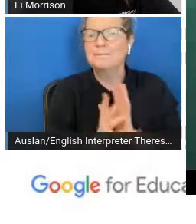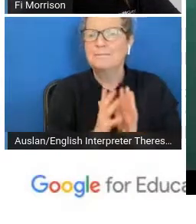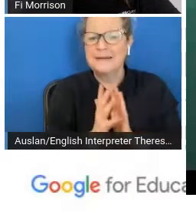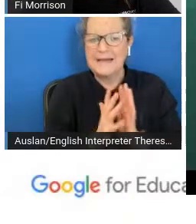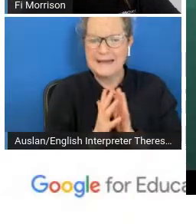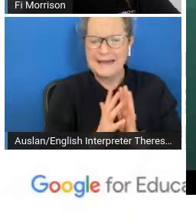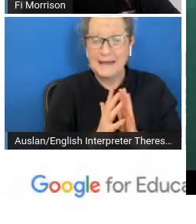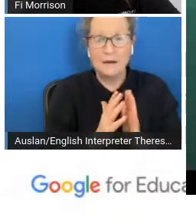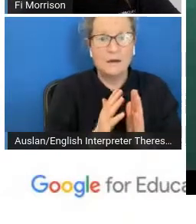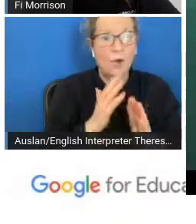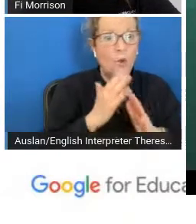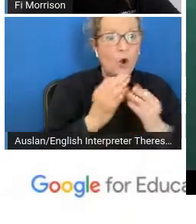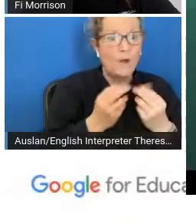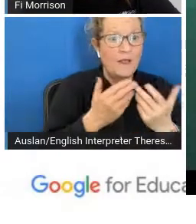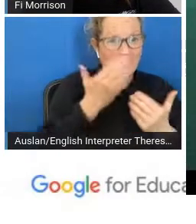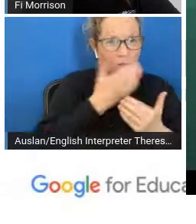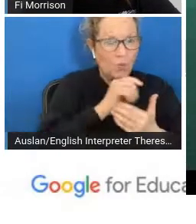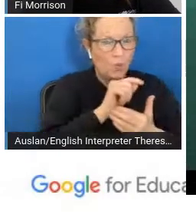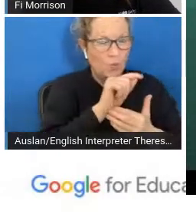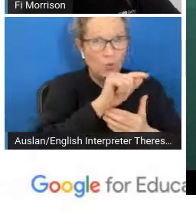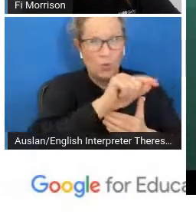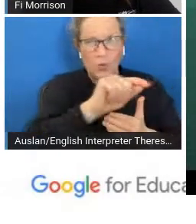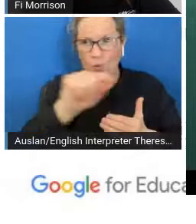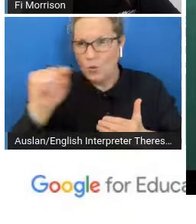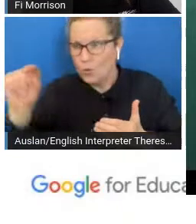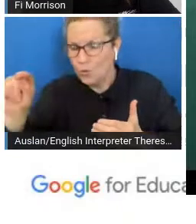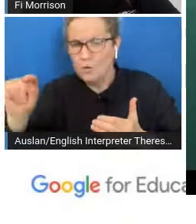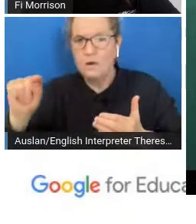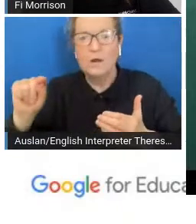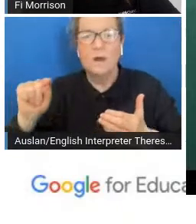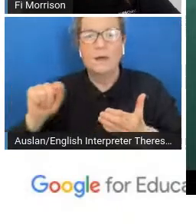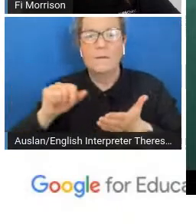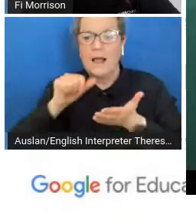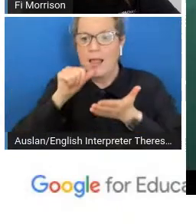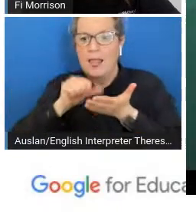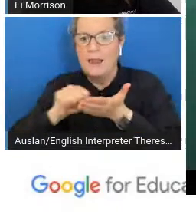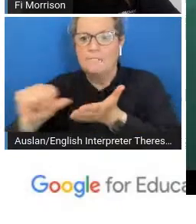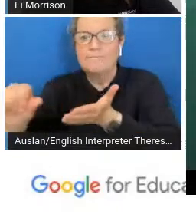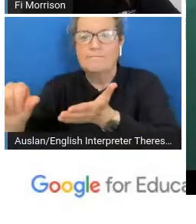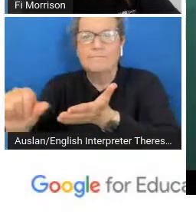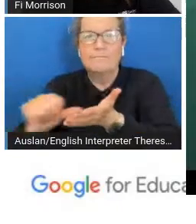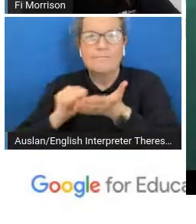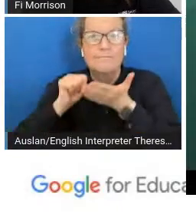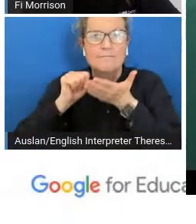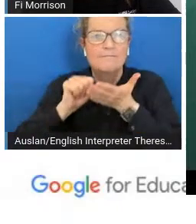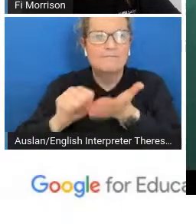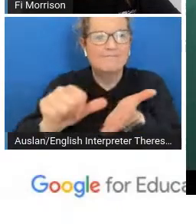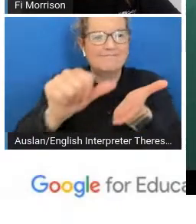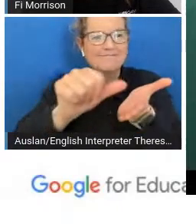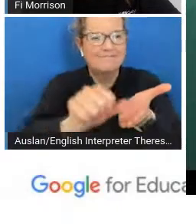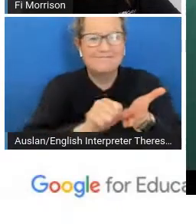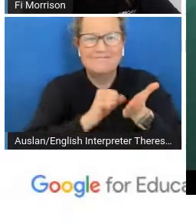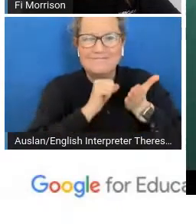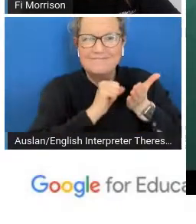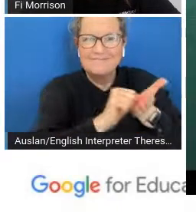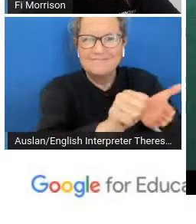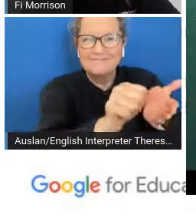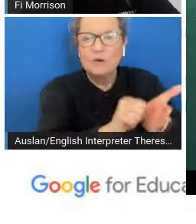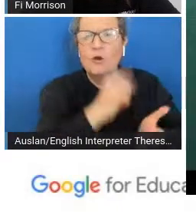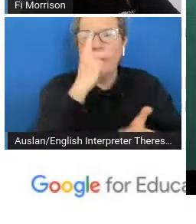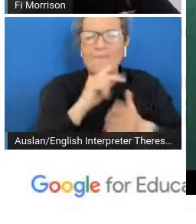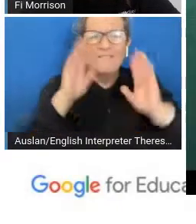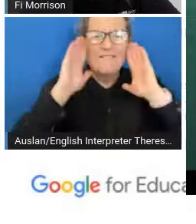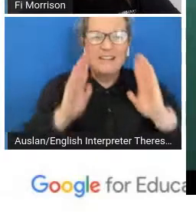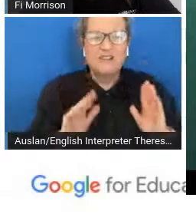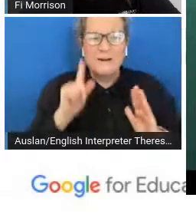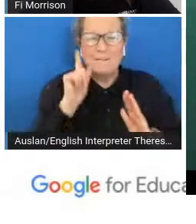the students and get the kids sort of writing as well, because it's an old sort of style thing, but it's really important that our deadly